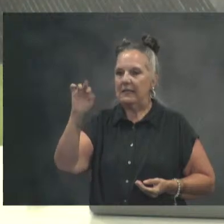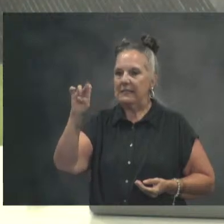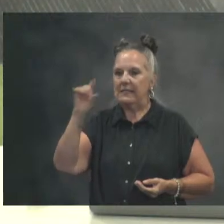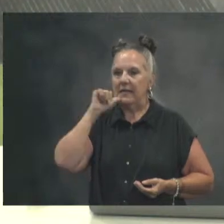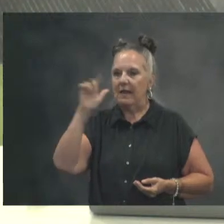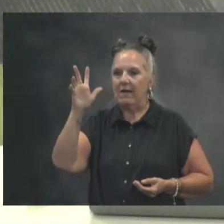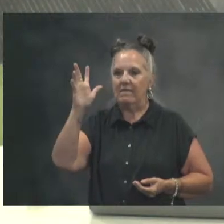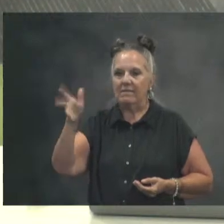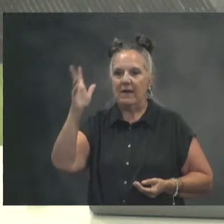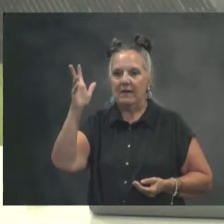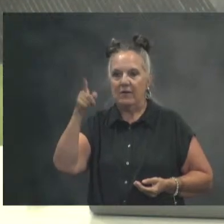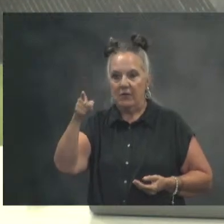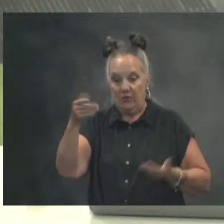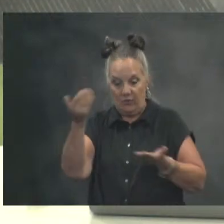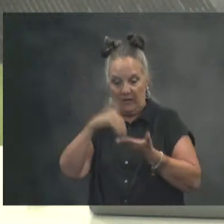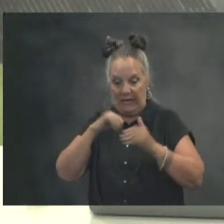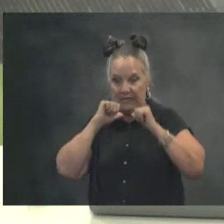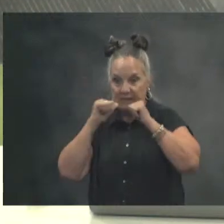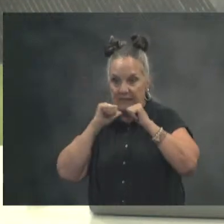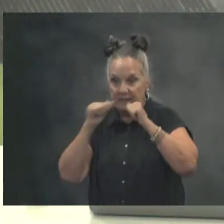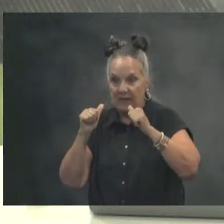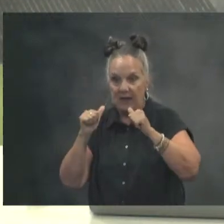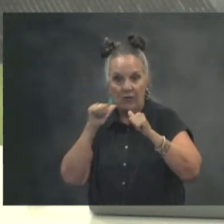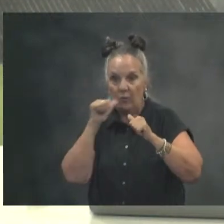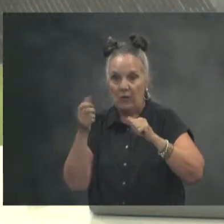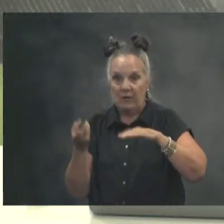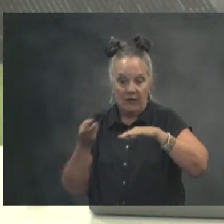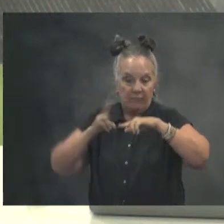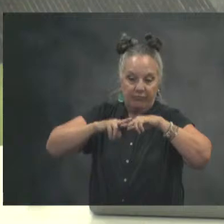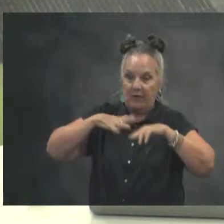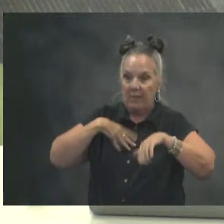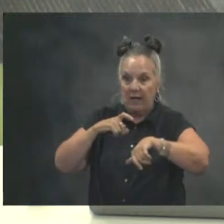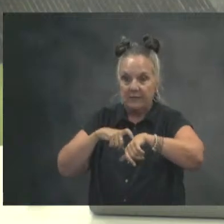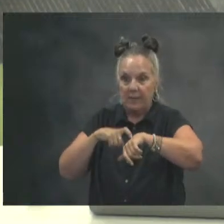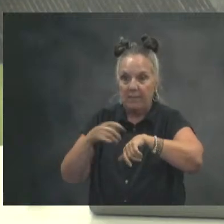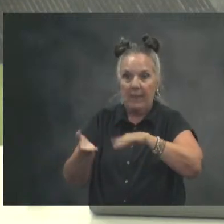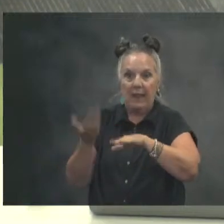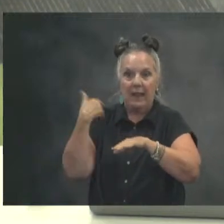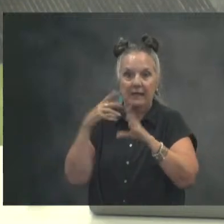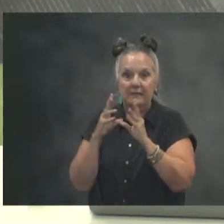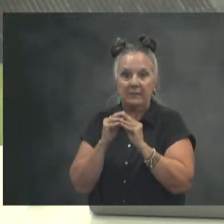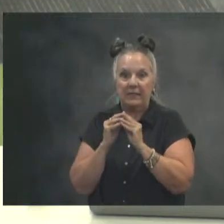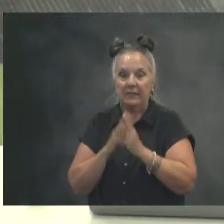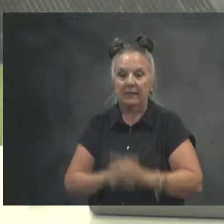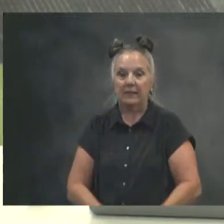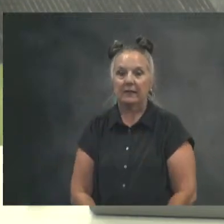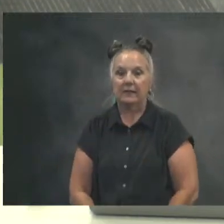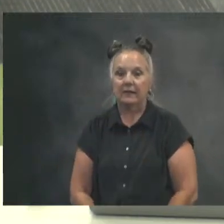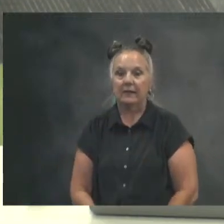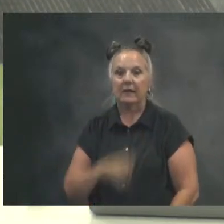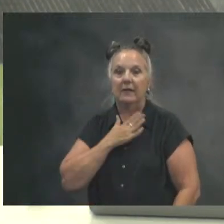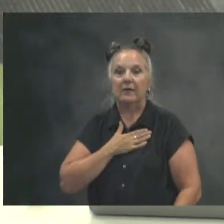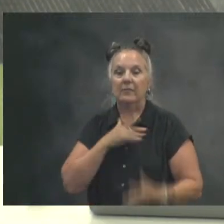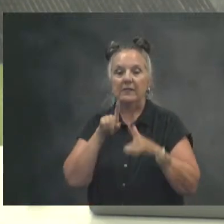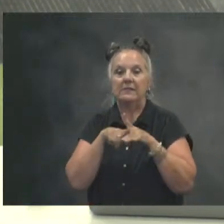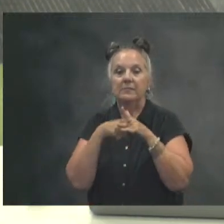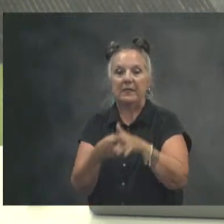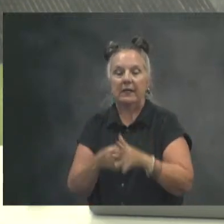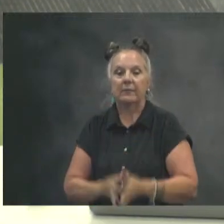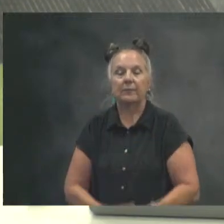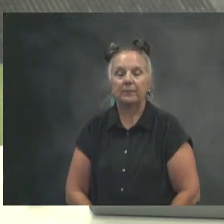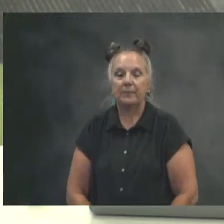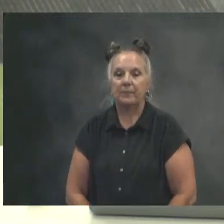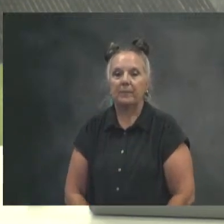minutes. Are you, again, denying to restore the time that you stole from me last meeting? Please begin, sir.